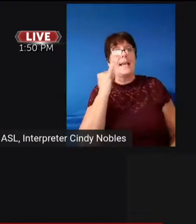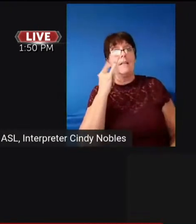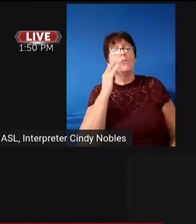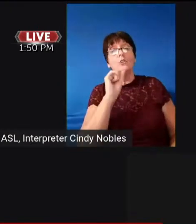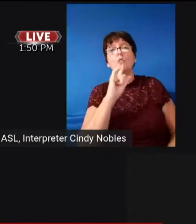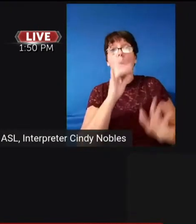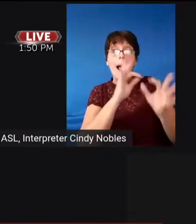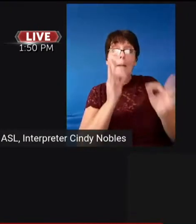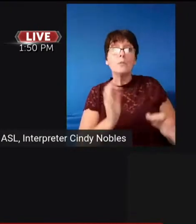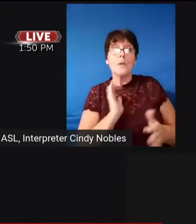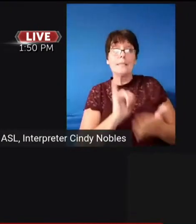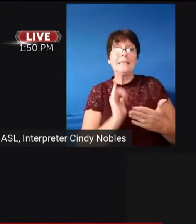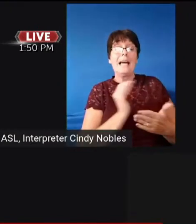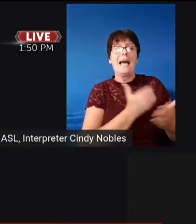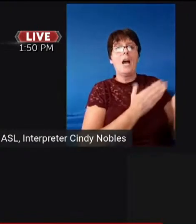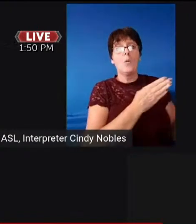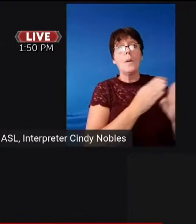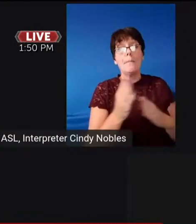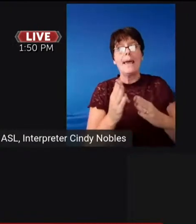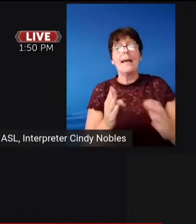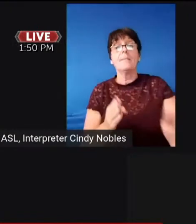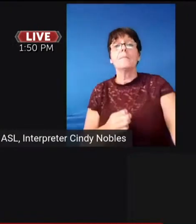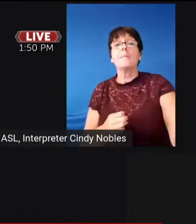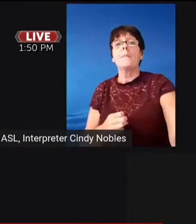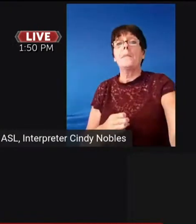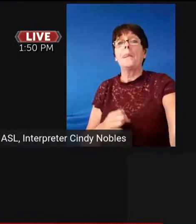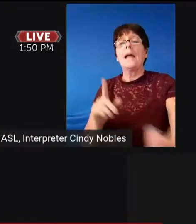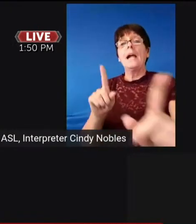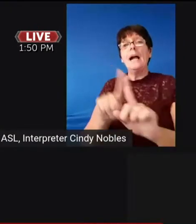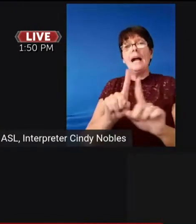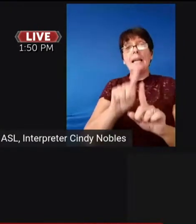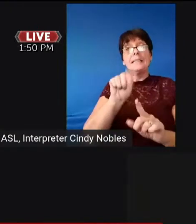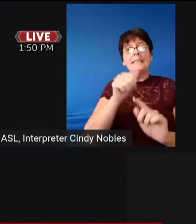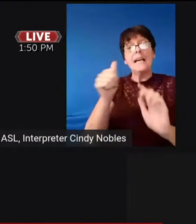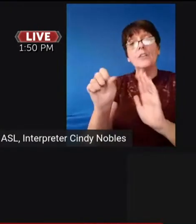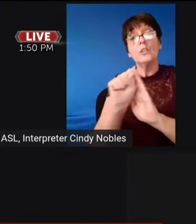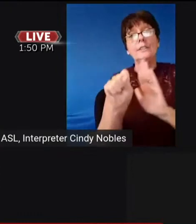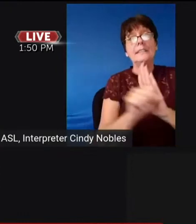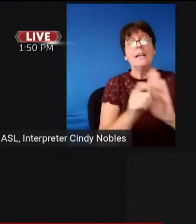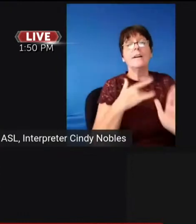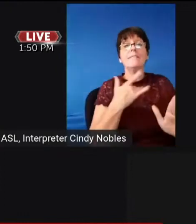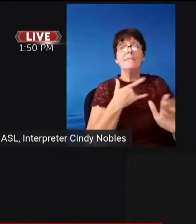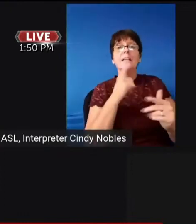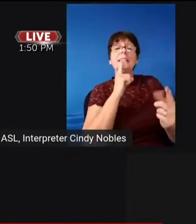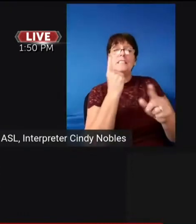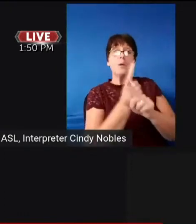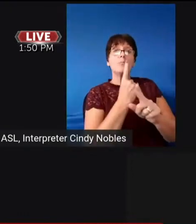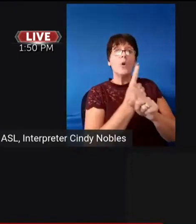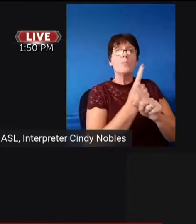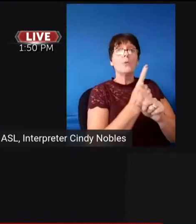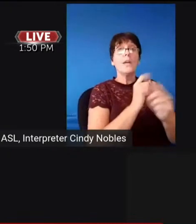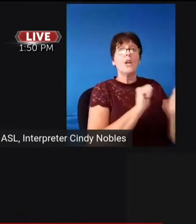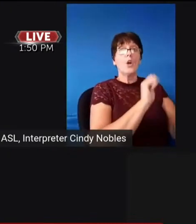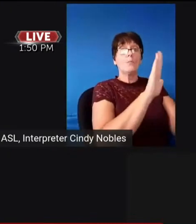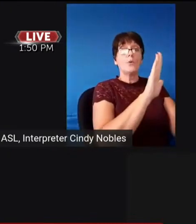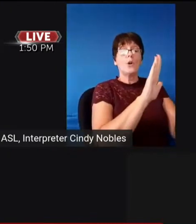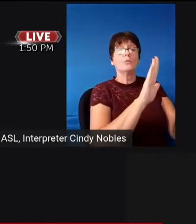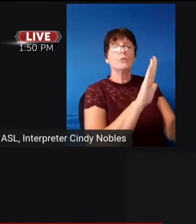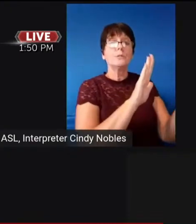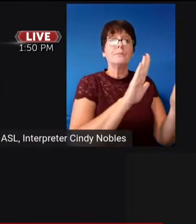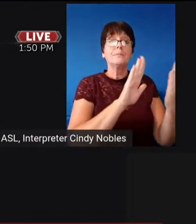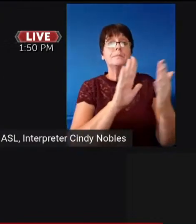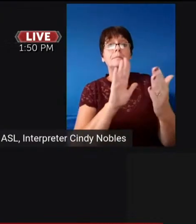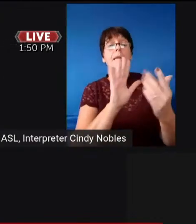that's our plan. It's been in the works. And like other states, we think it's the appropriate approach to take, especially